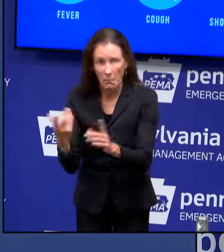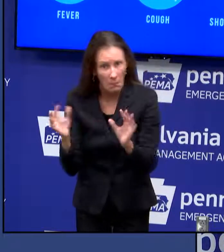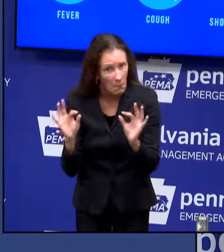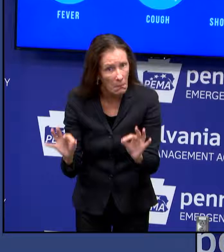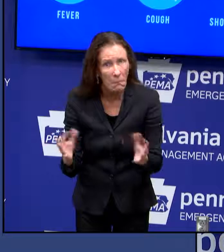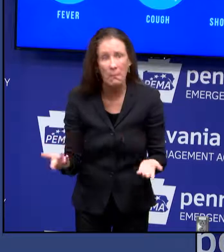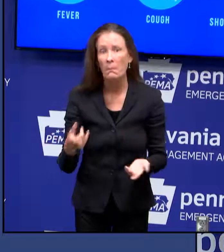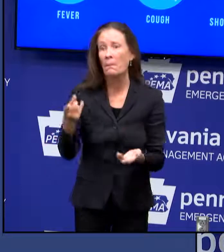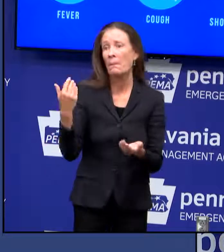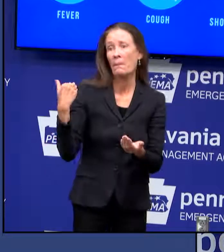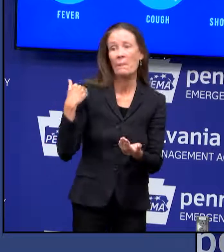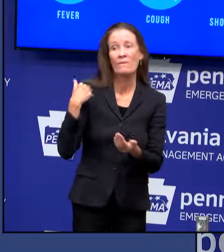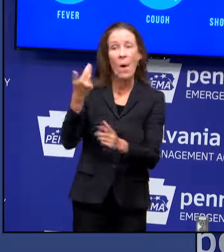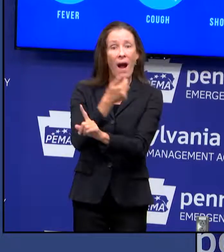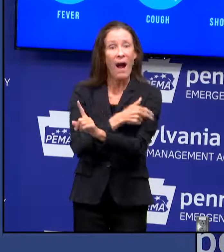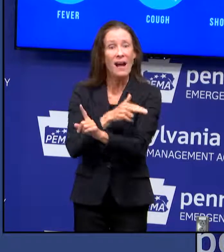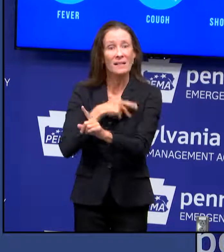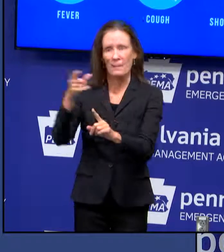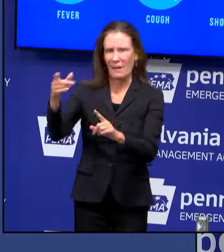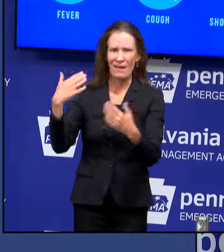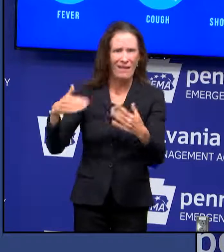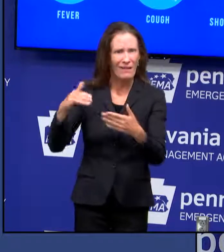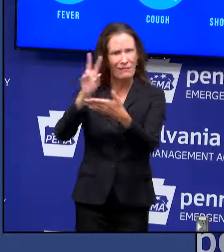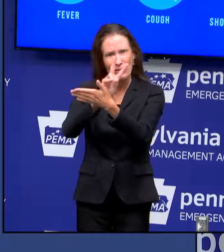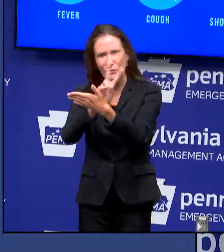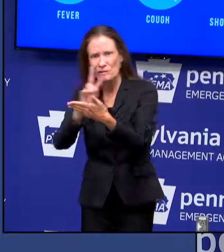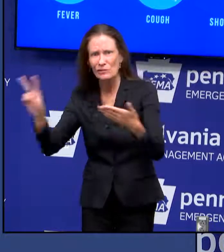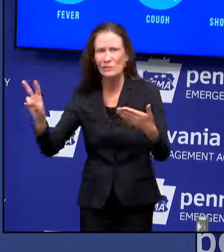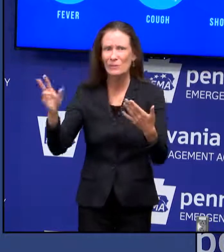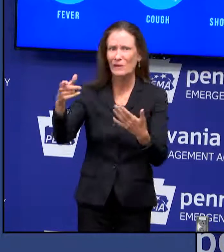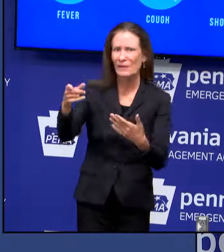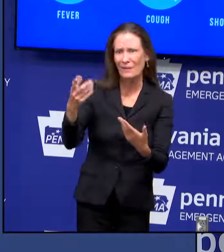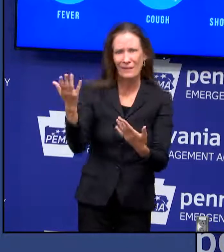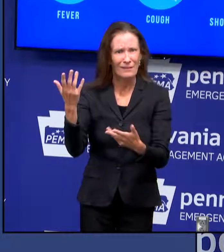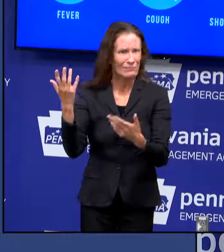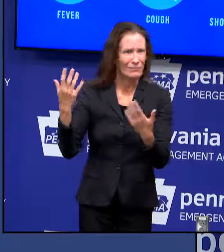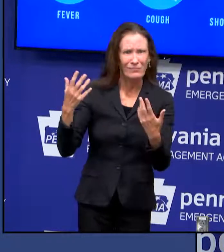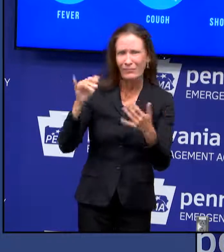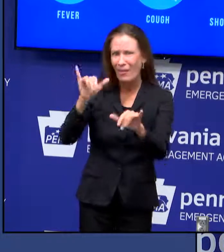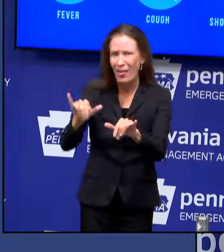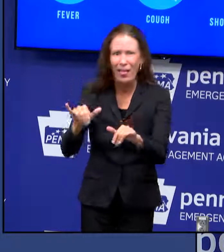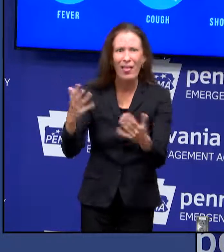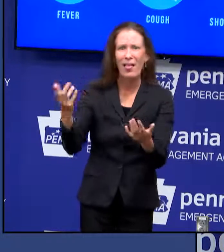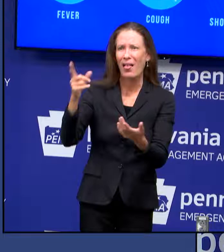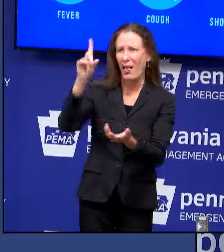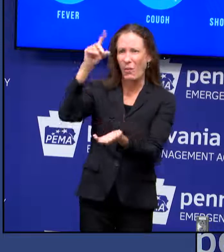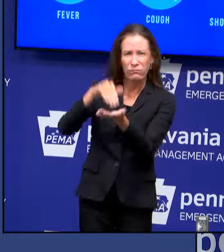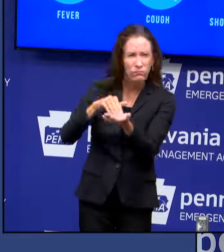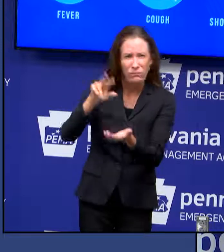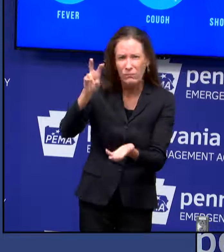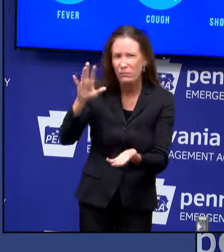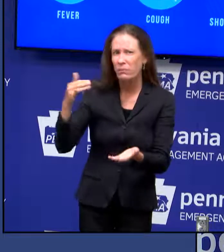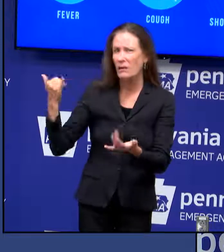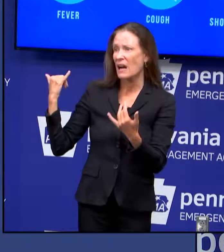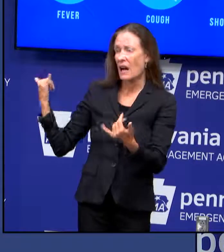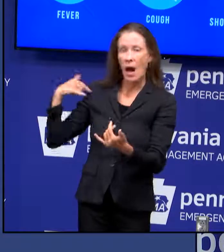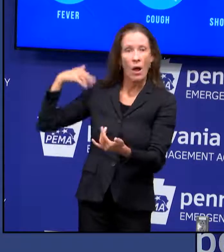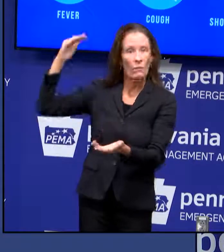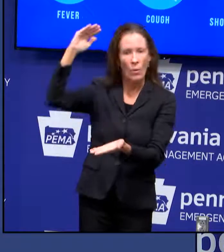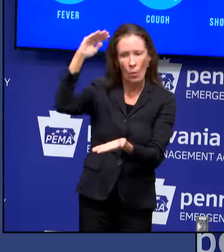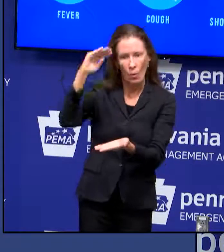1,028 patients in early June to close to 700 at the end of July. And Dr. Levine will give you the update as of the number